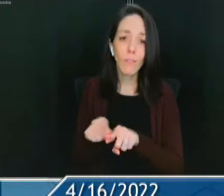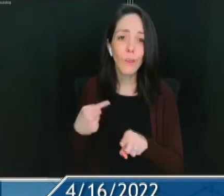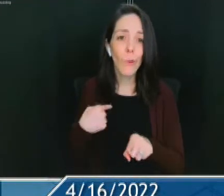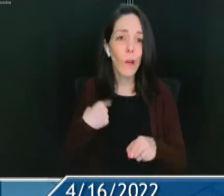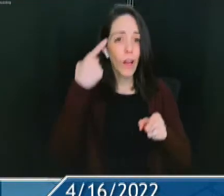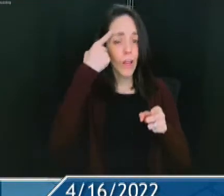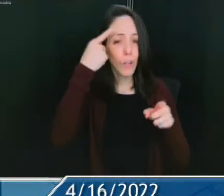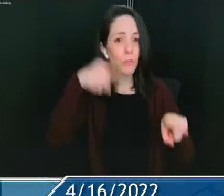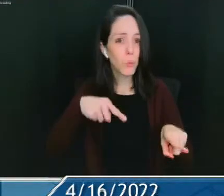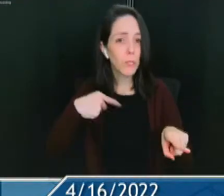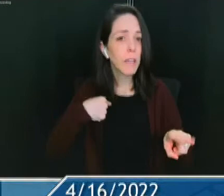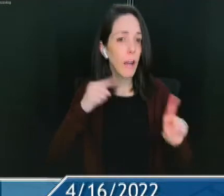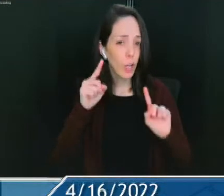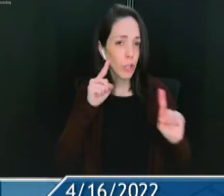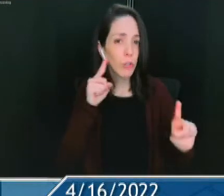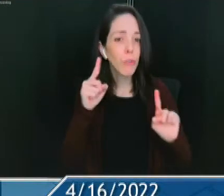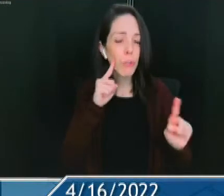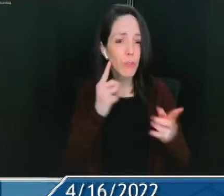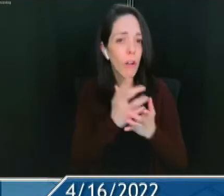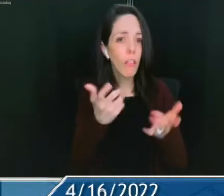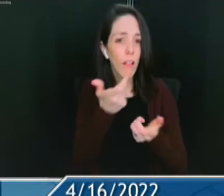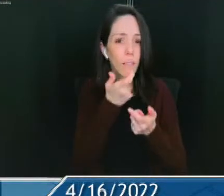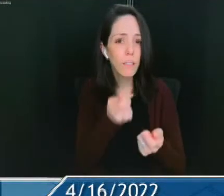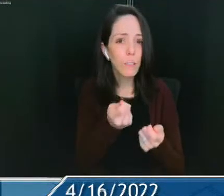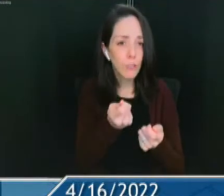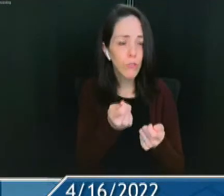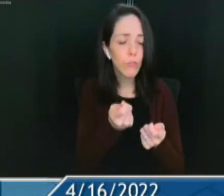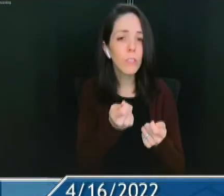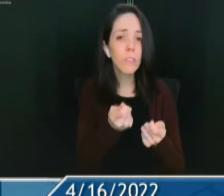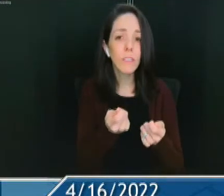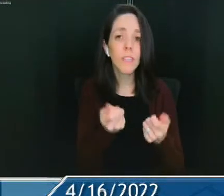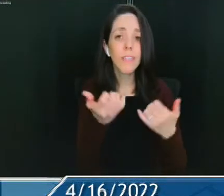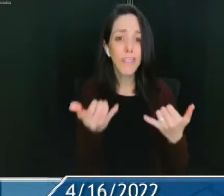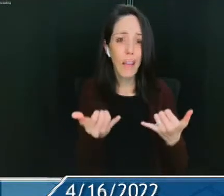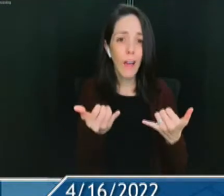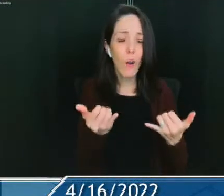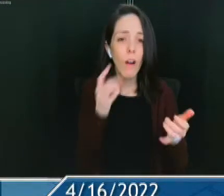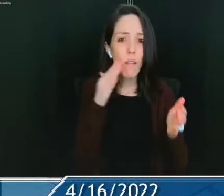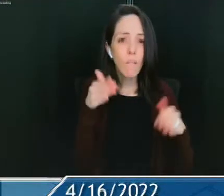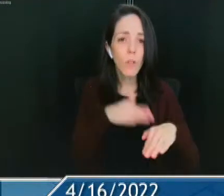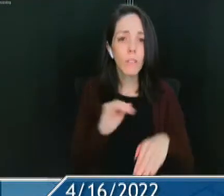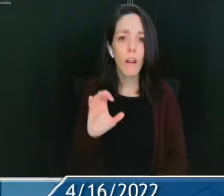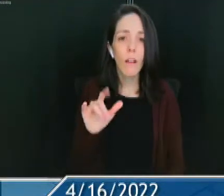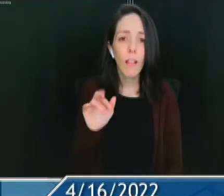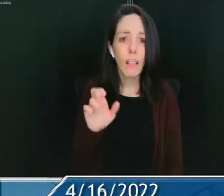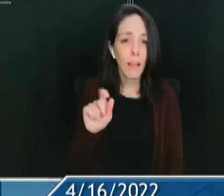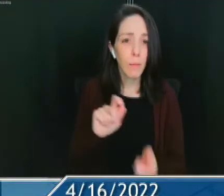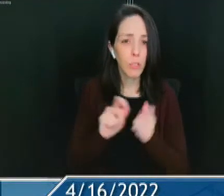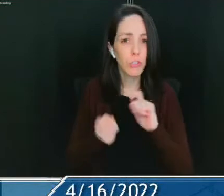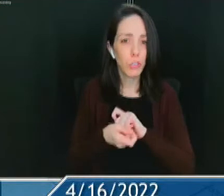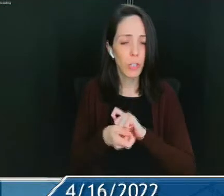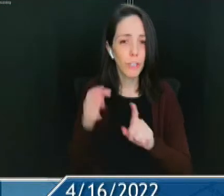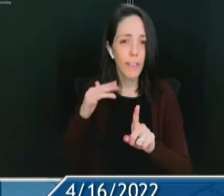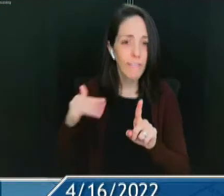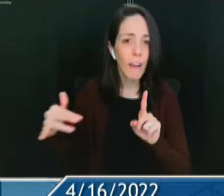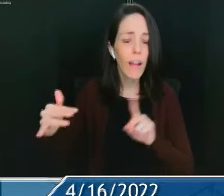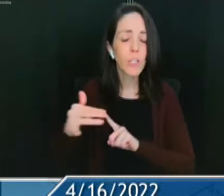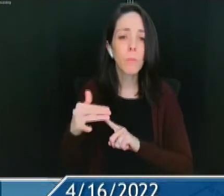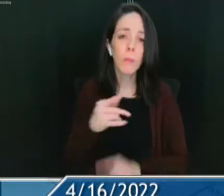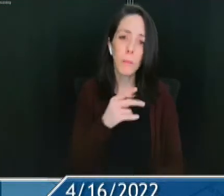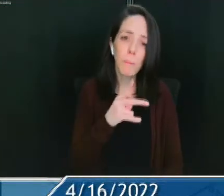deal of interest and urgency around climate change, around the environment, some of the packages that the parks had put